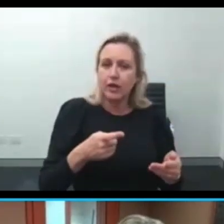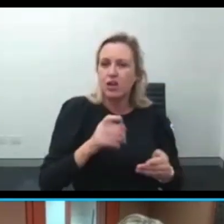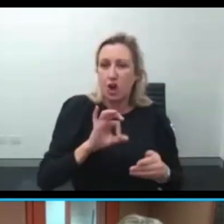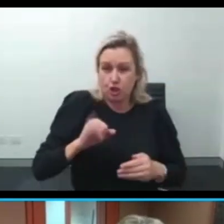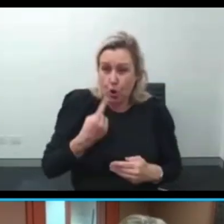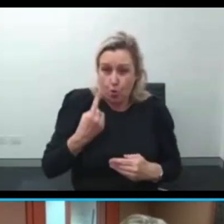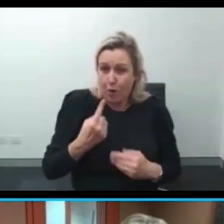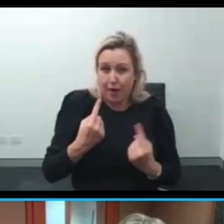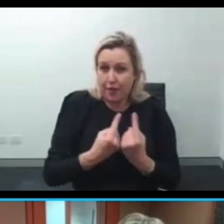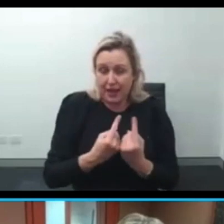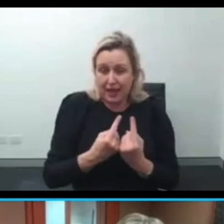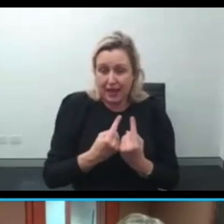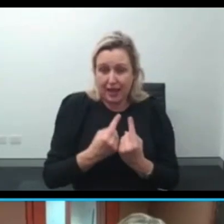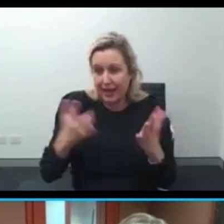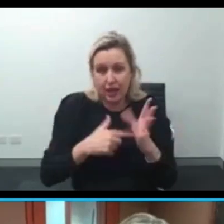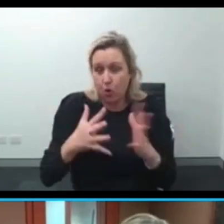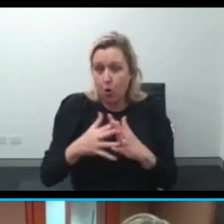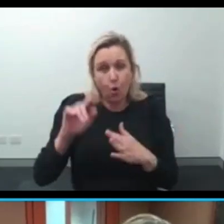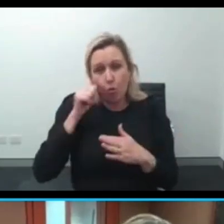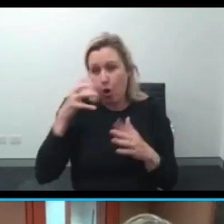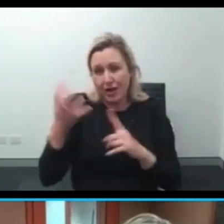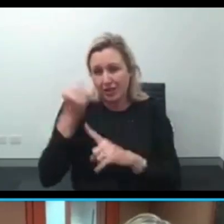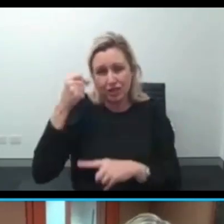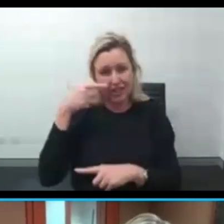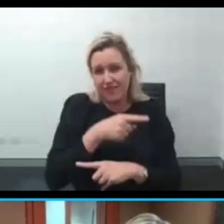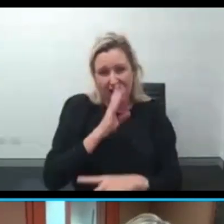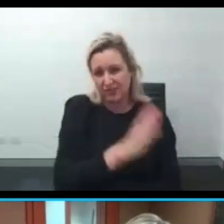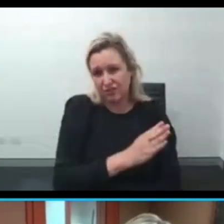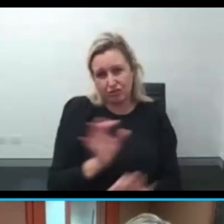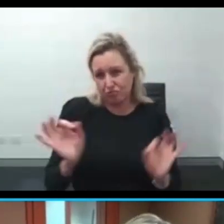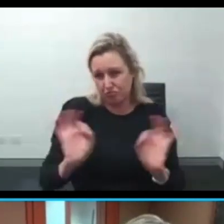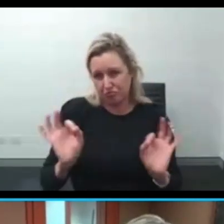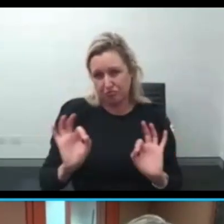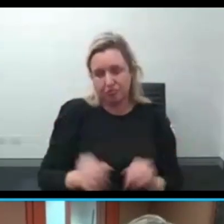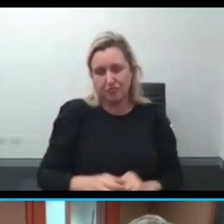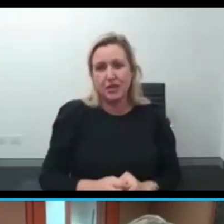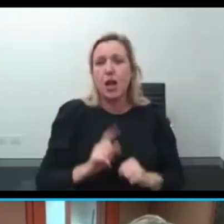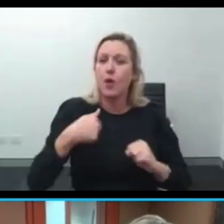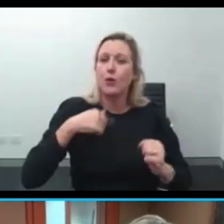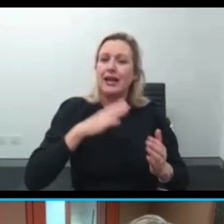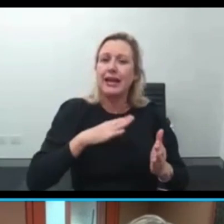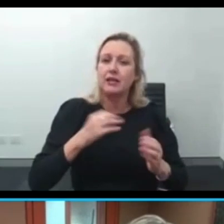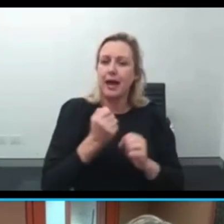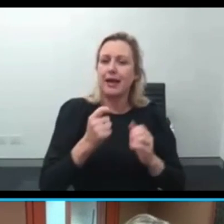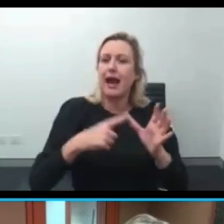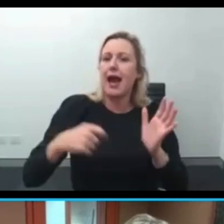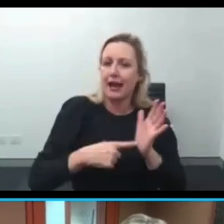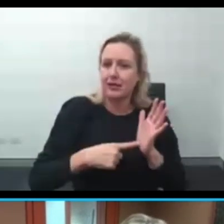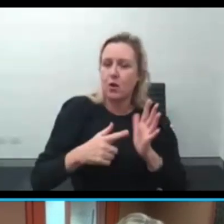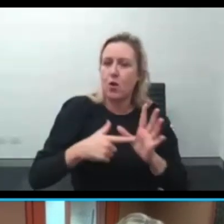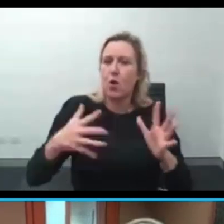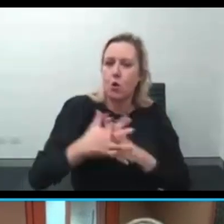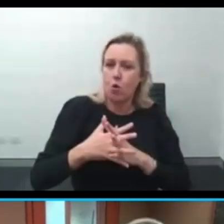or legislative reform is going to achieve that outcome. Instead, we need an Act that provides for